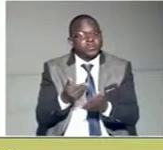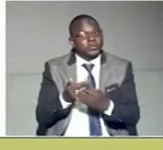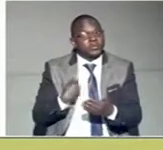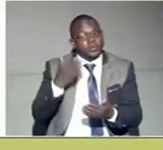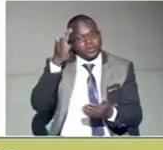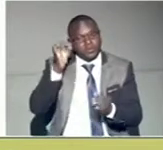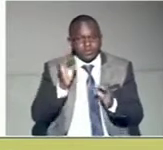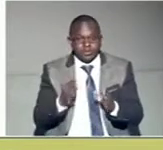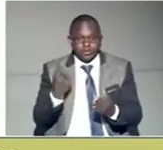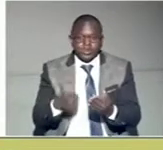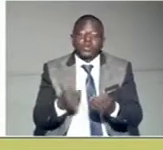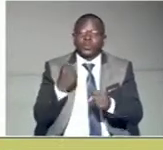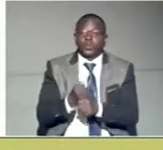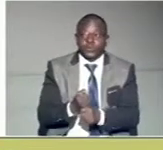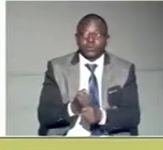to do.